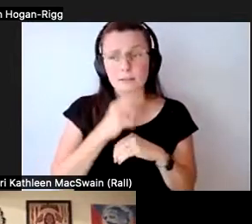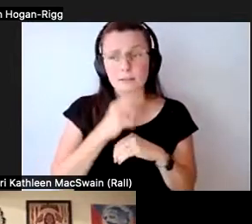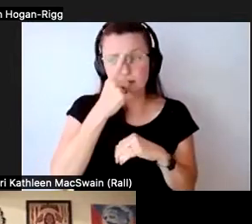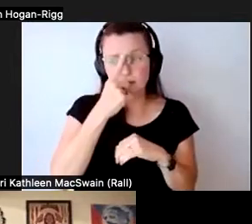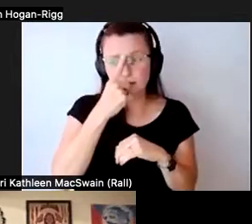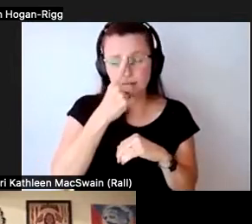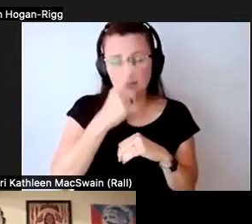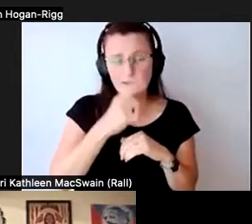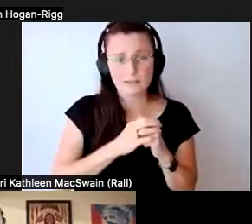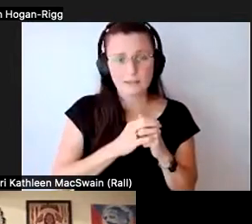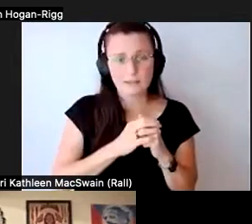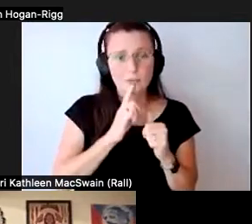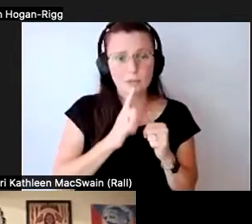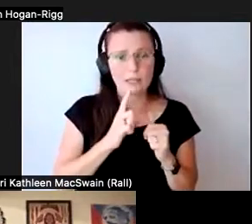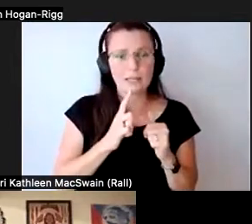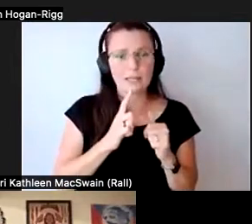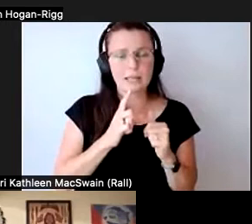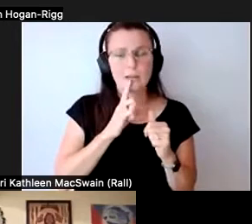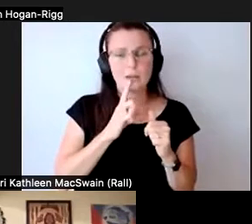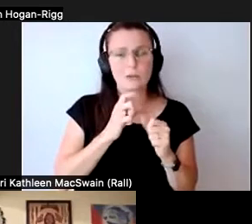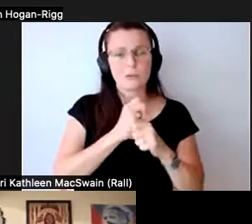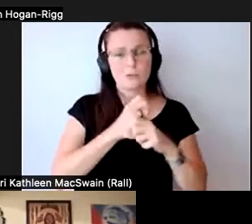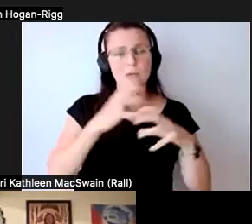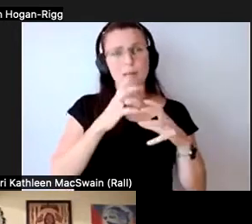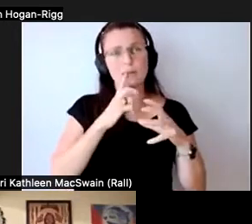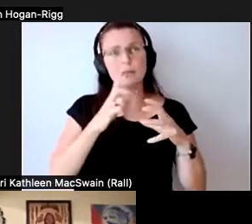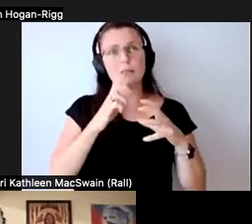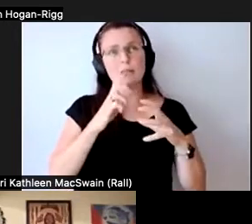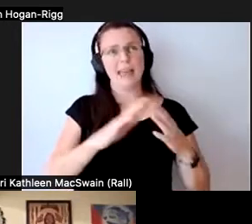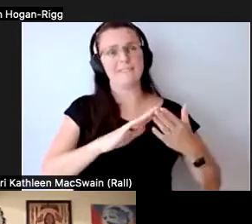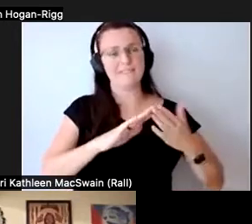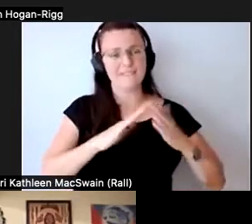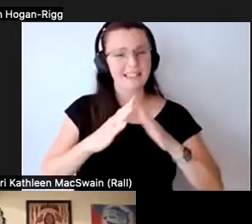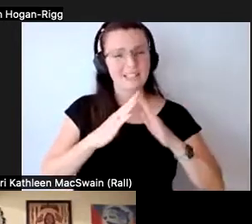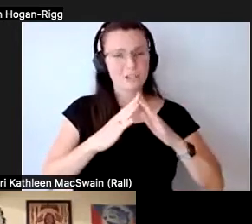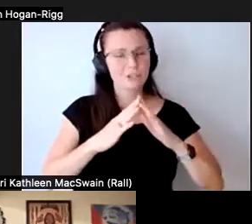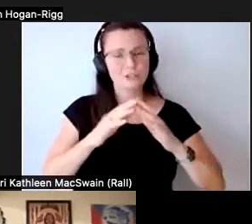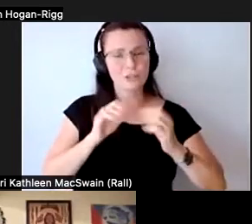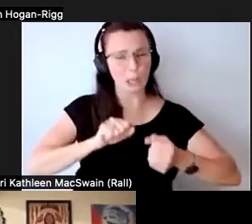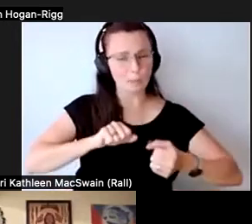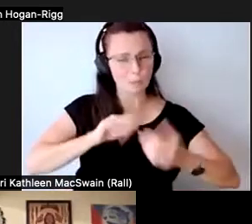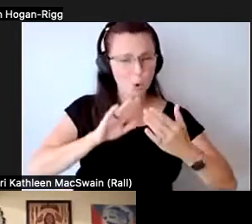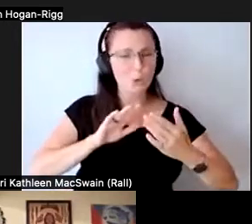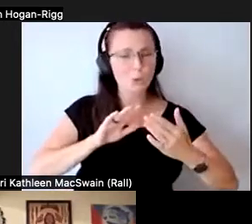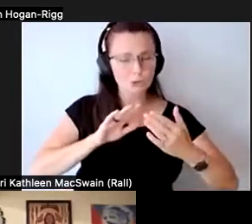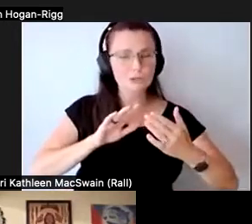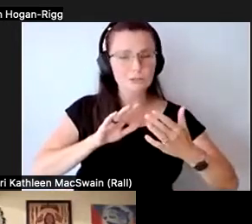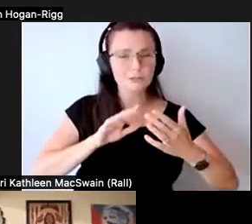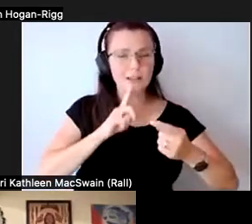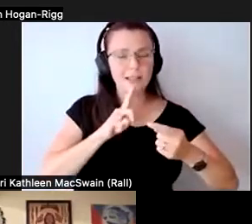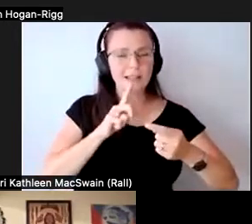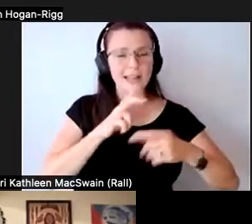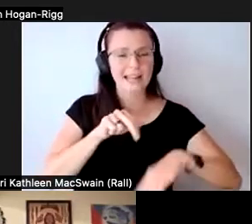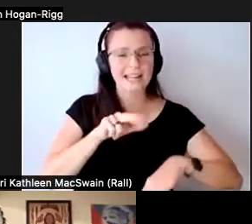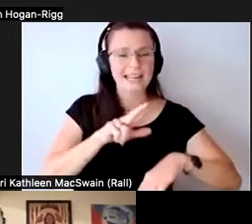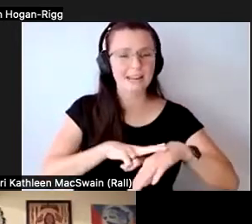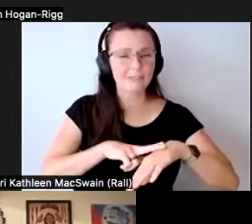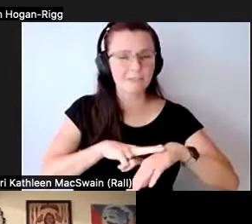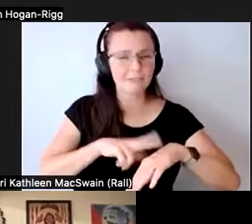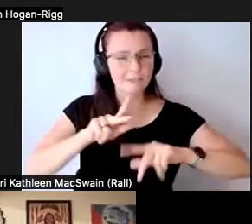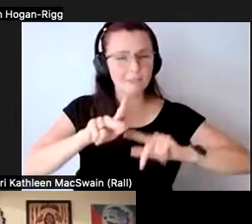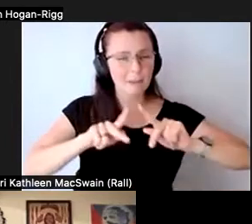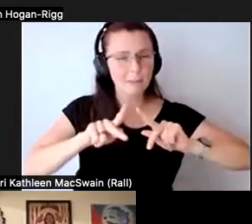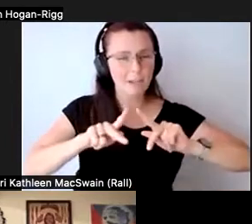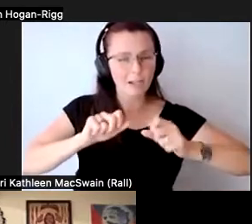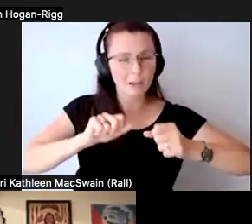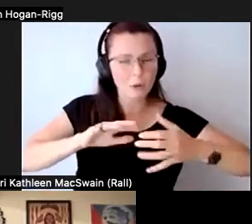Native American, it's really about that village approach and everyone loving folks when they don't love themselves, and being there in